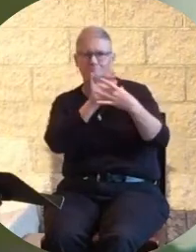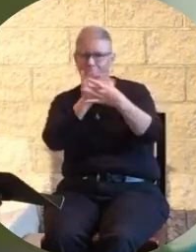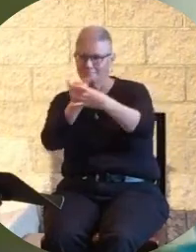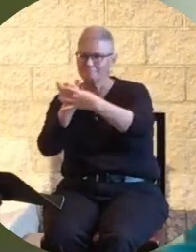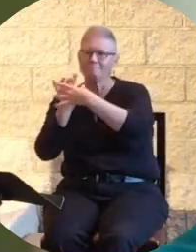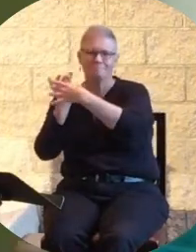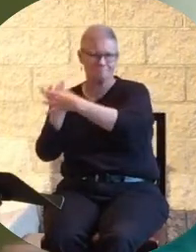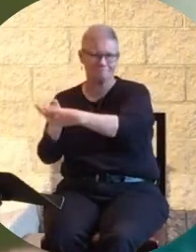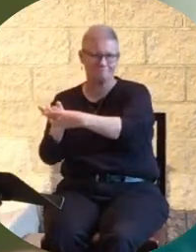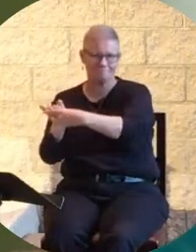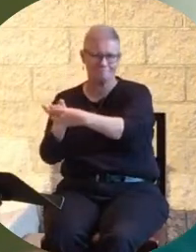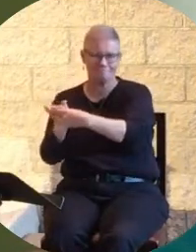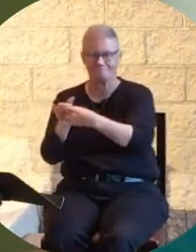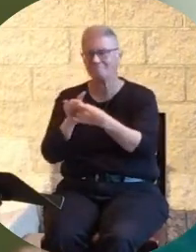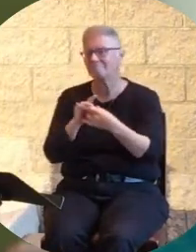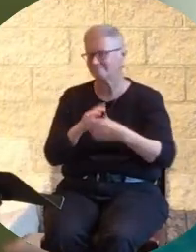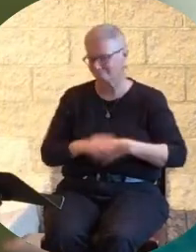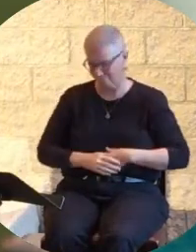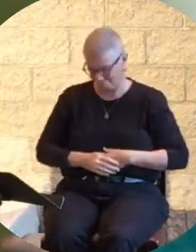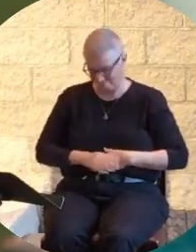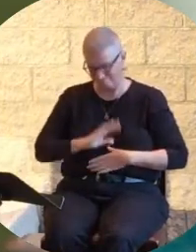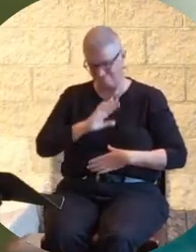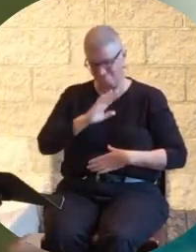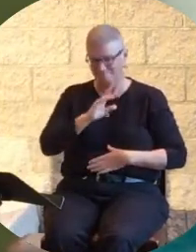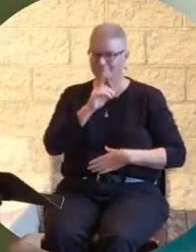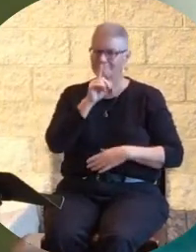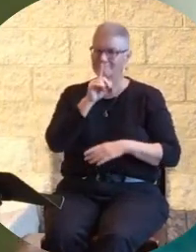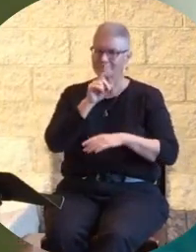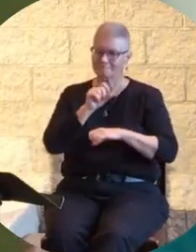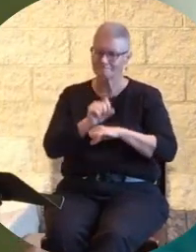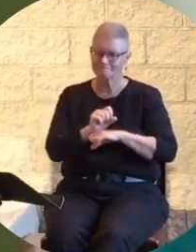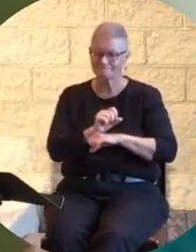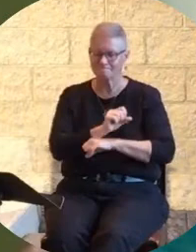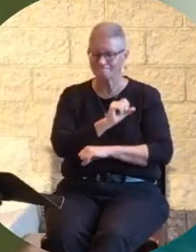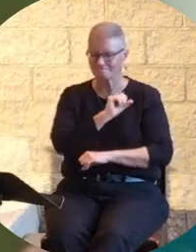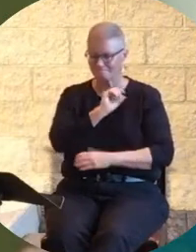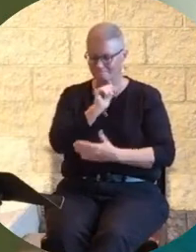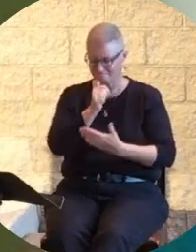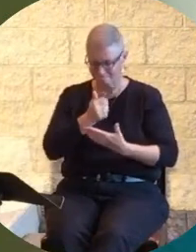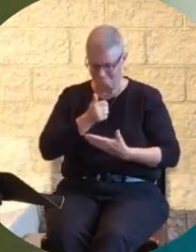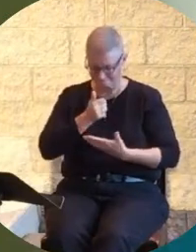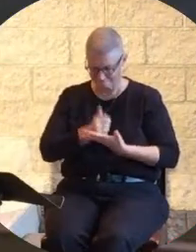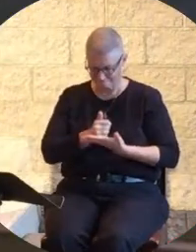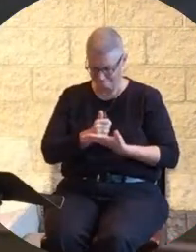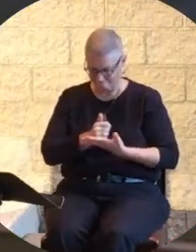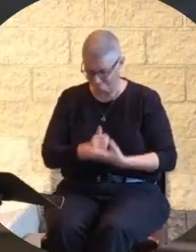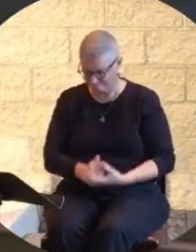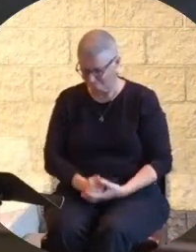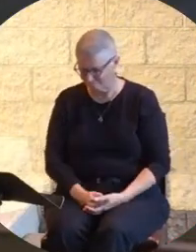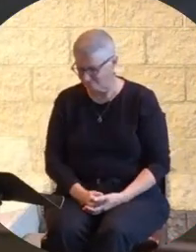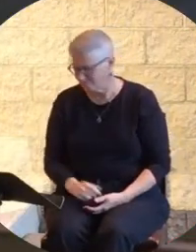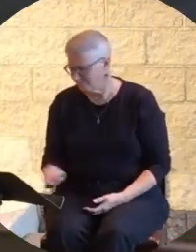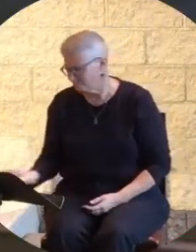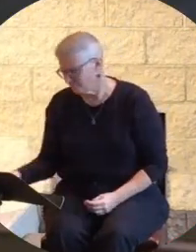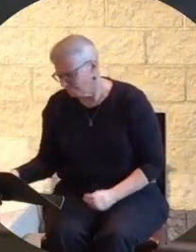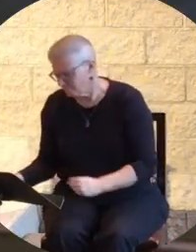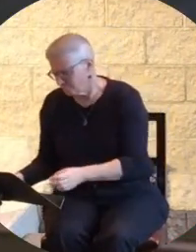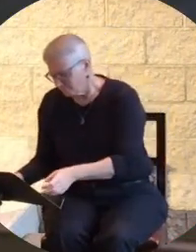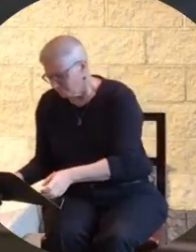And so it is. And so we let it be. Amen.